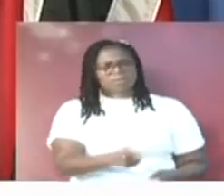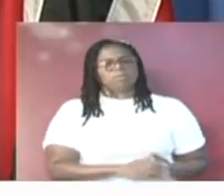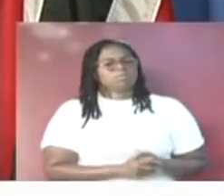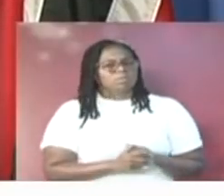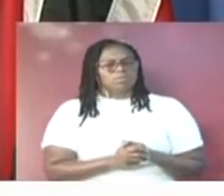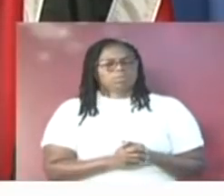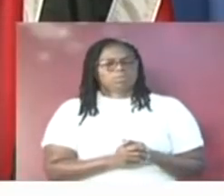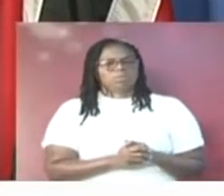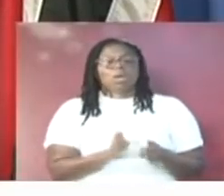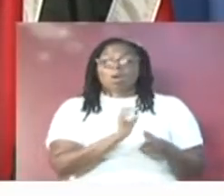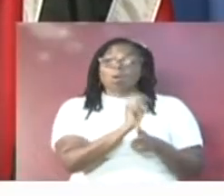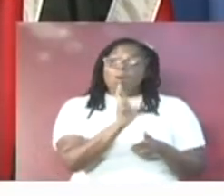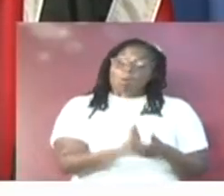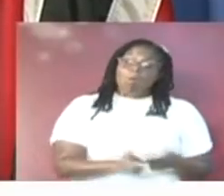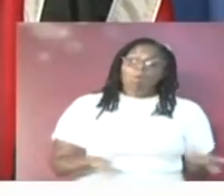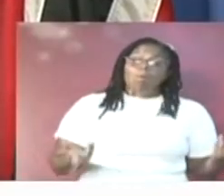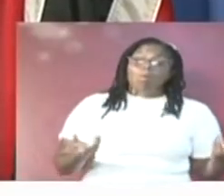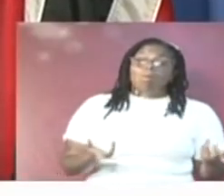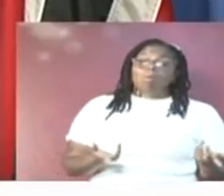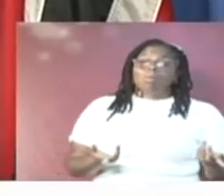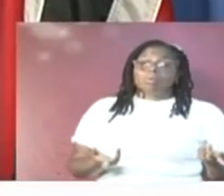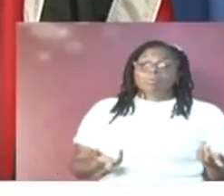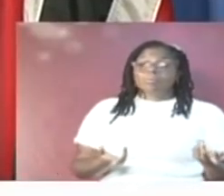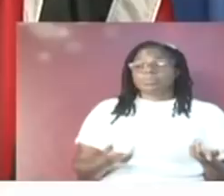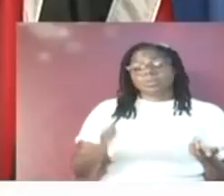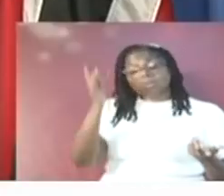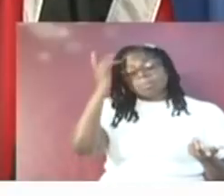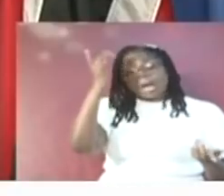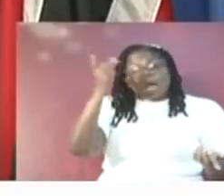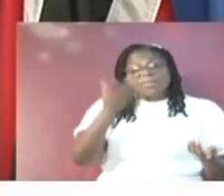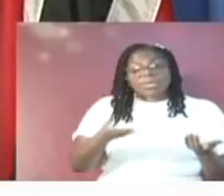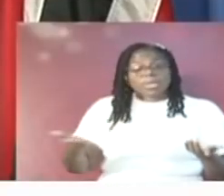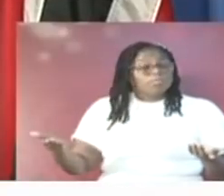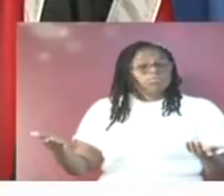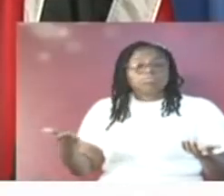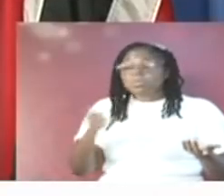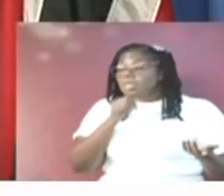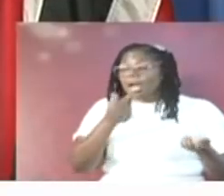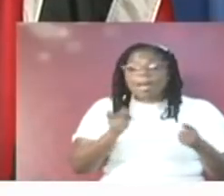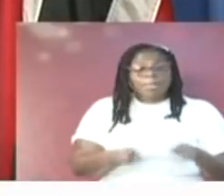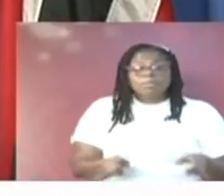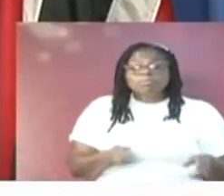Otherwise, the common sense thing will not be done.